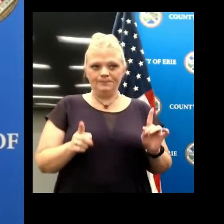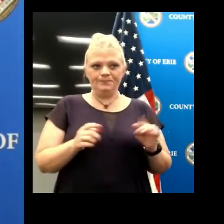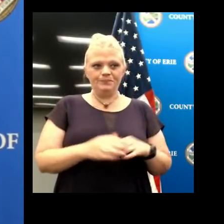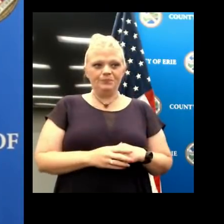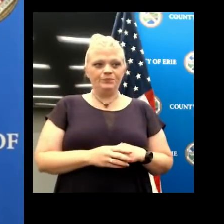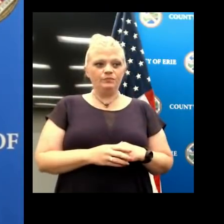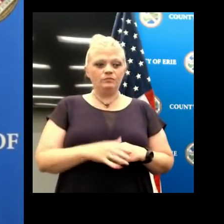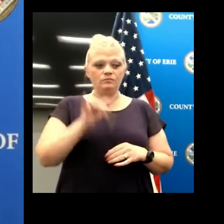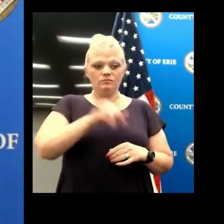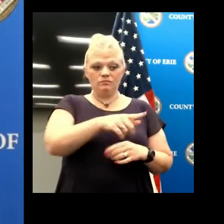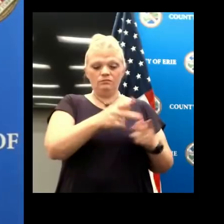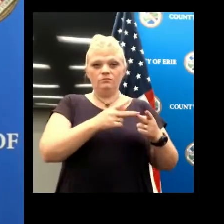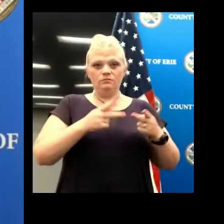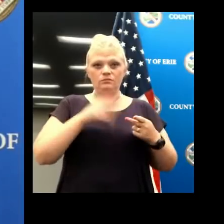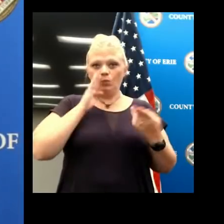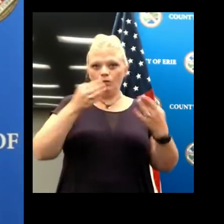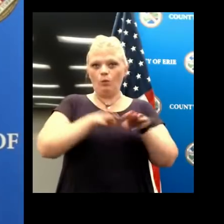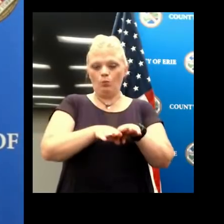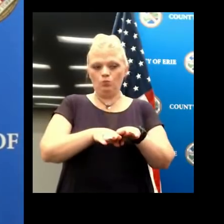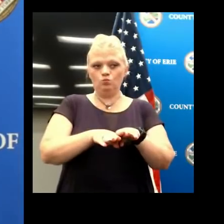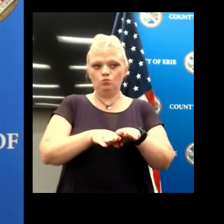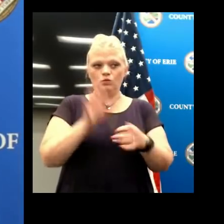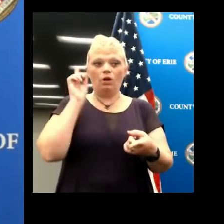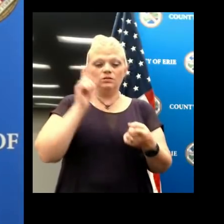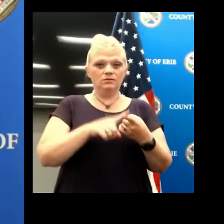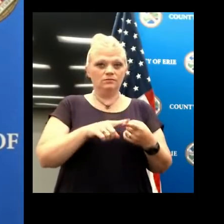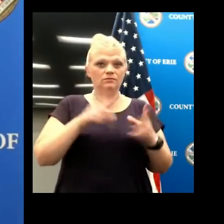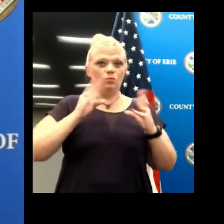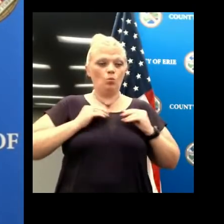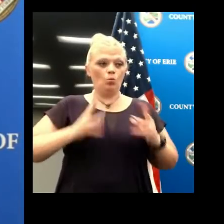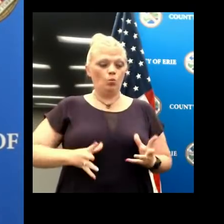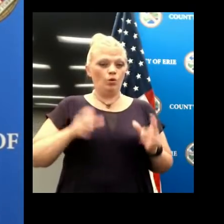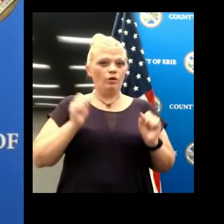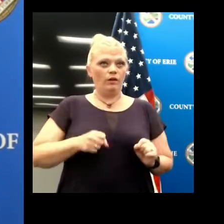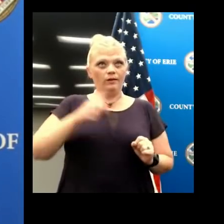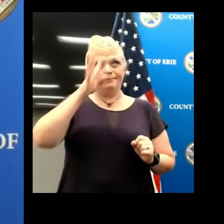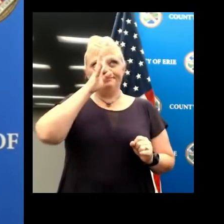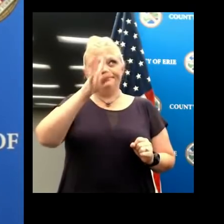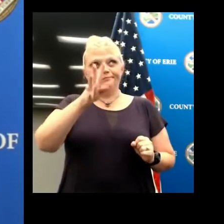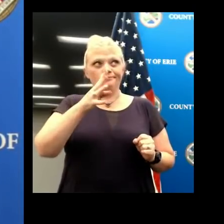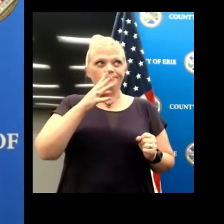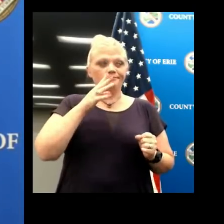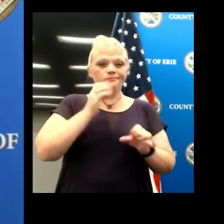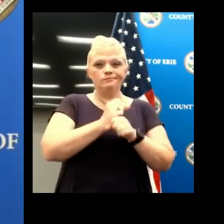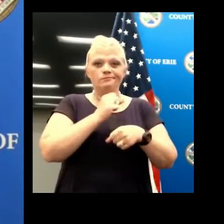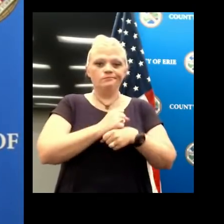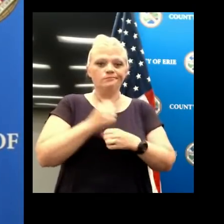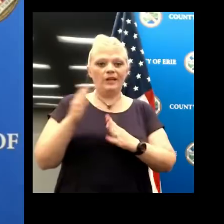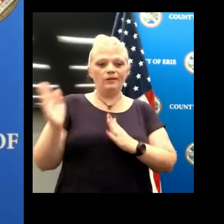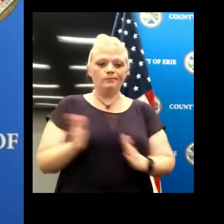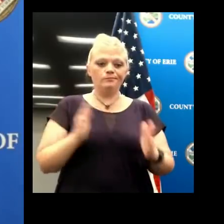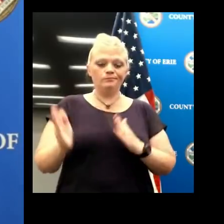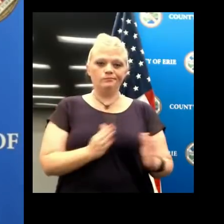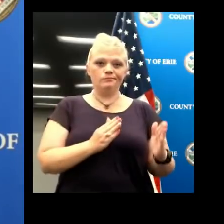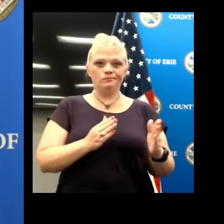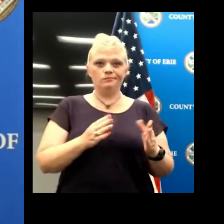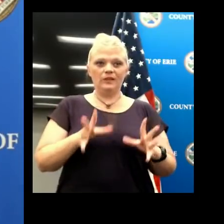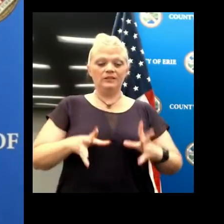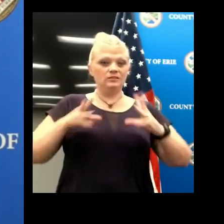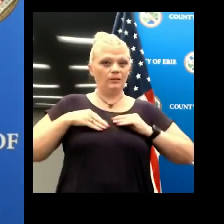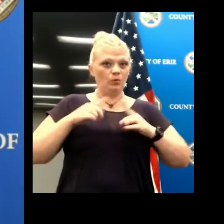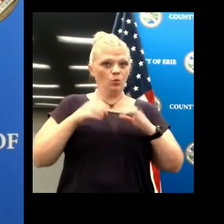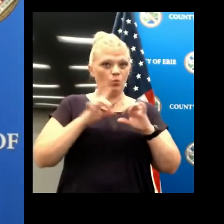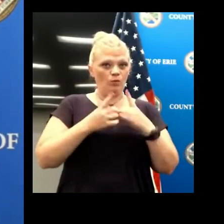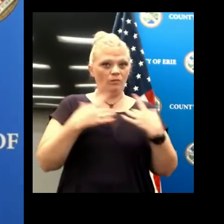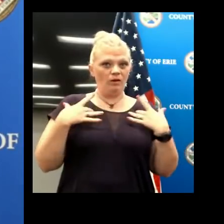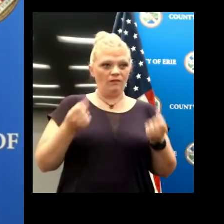the place is to be closed until such time as the owner can come up with a remediation plan which is acceptable to the Department of Health, because it